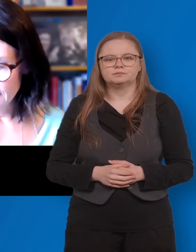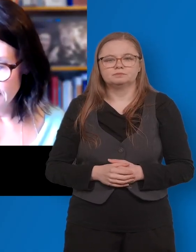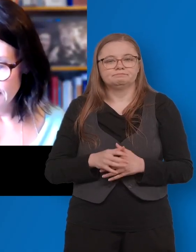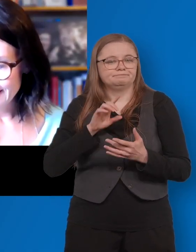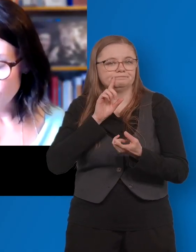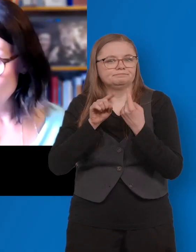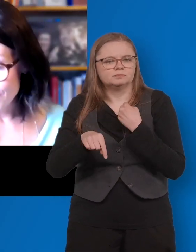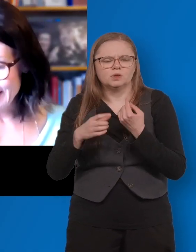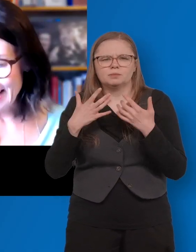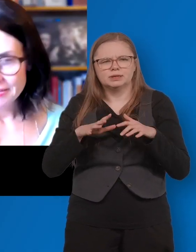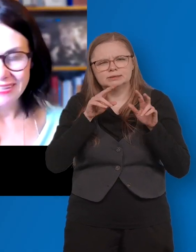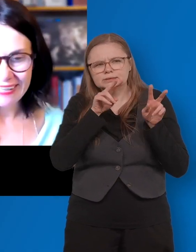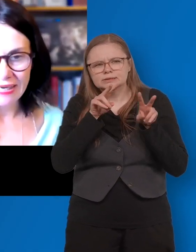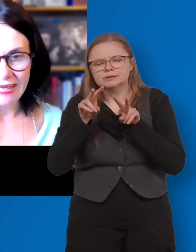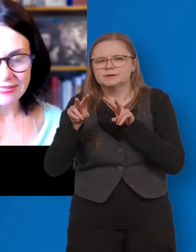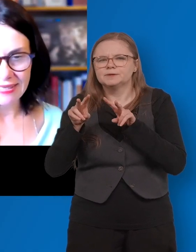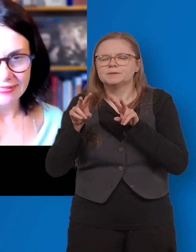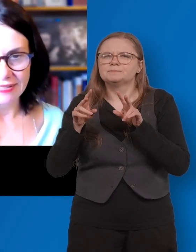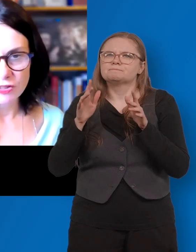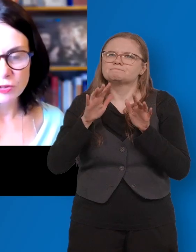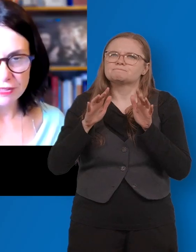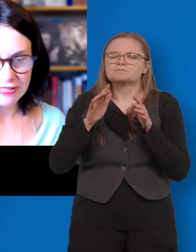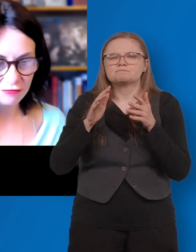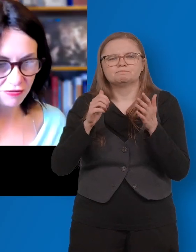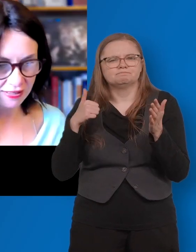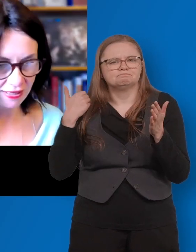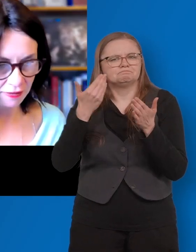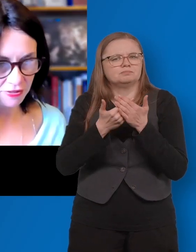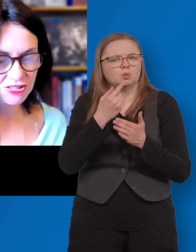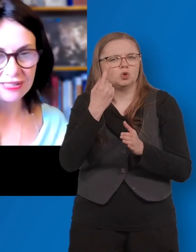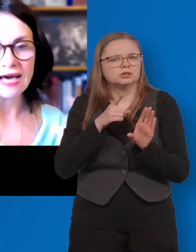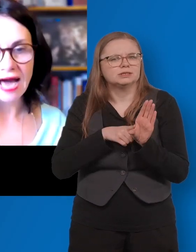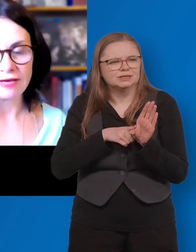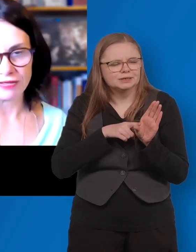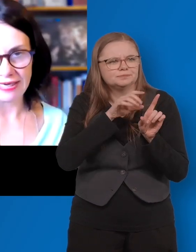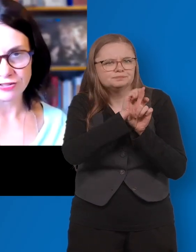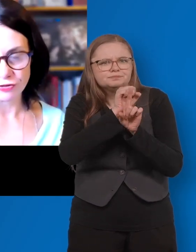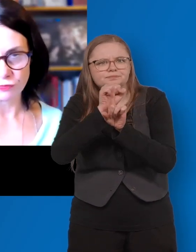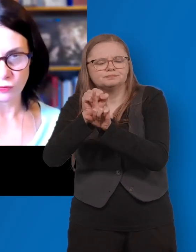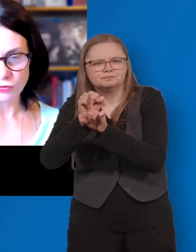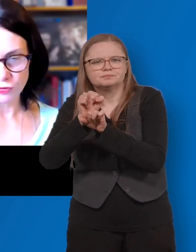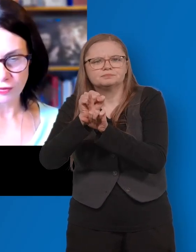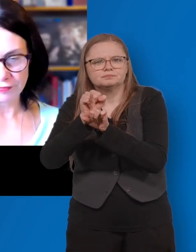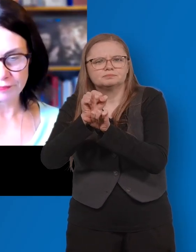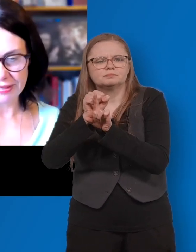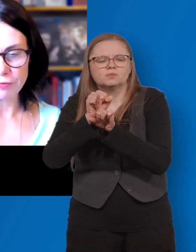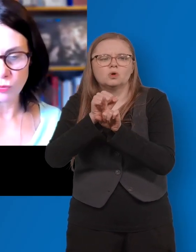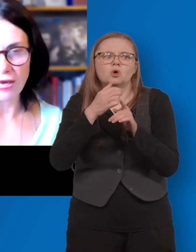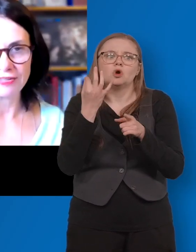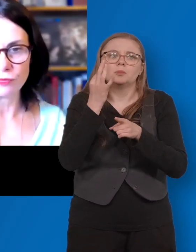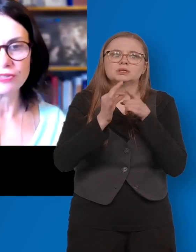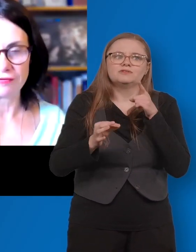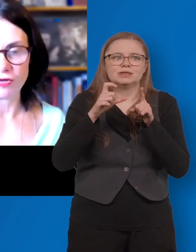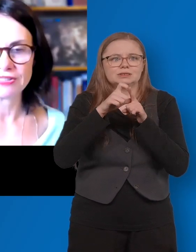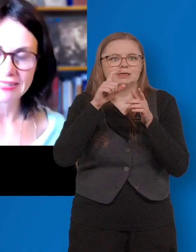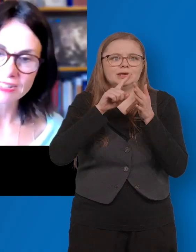the last year is that specific DEI-related roles, people who